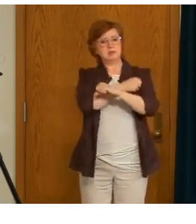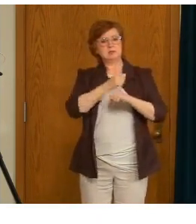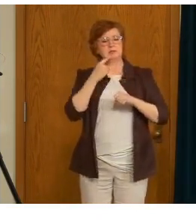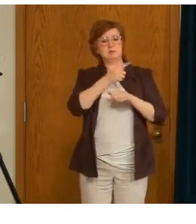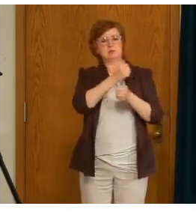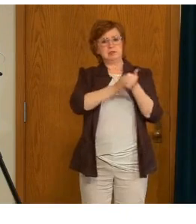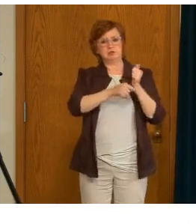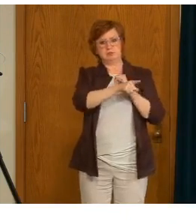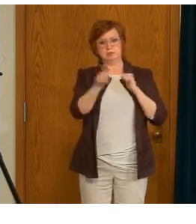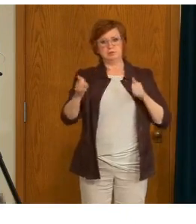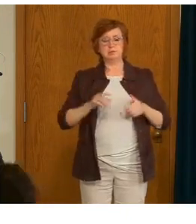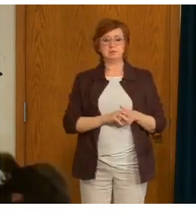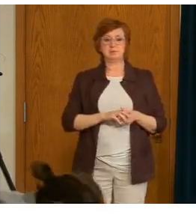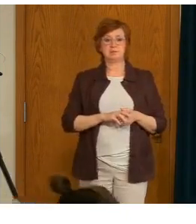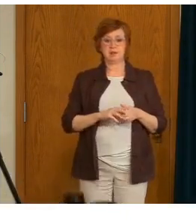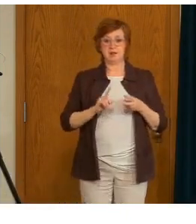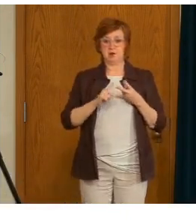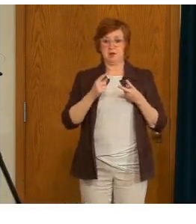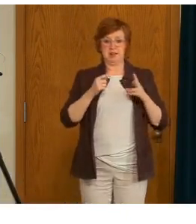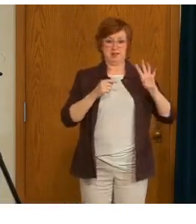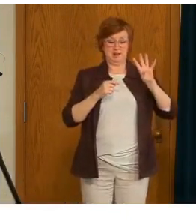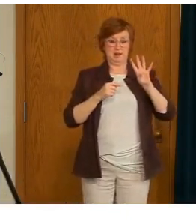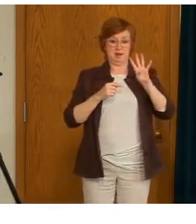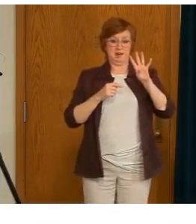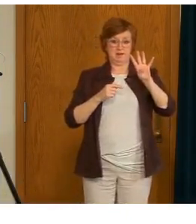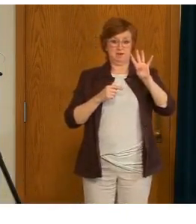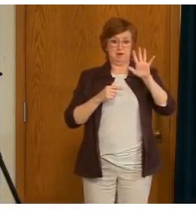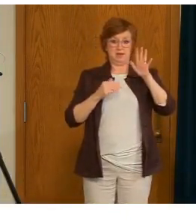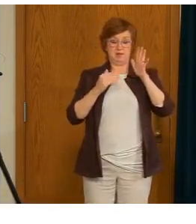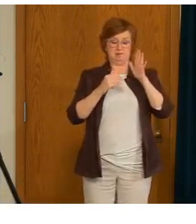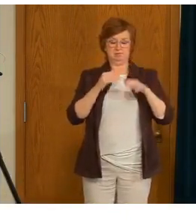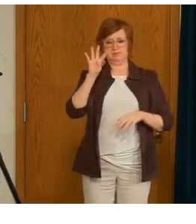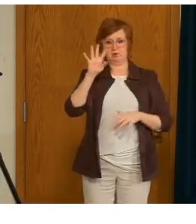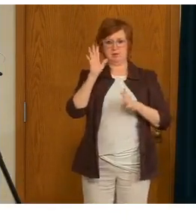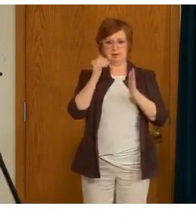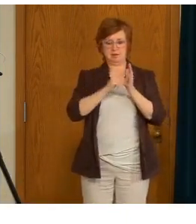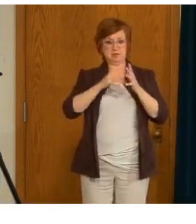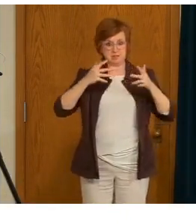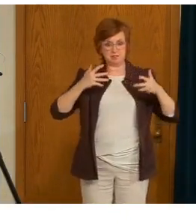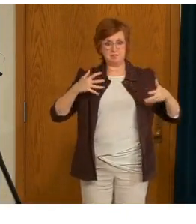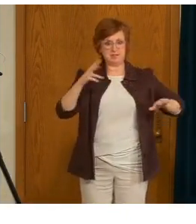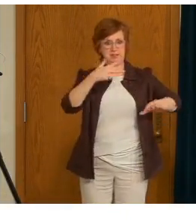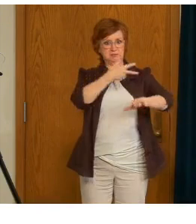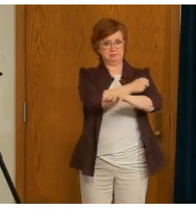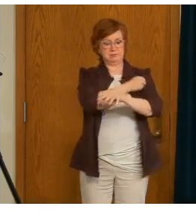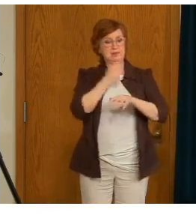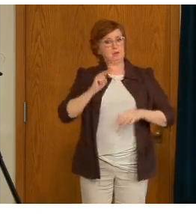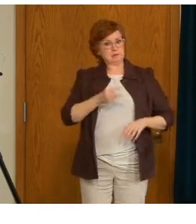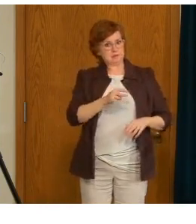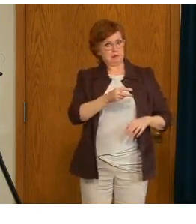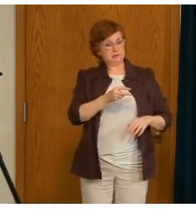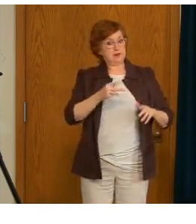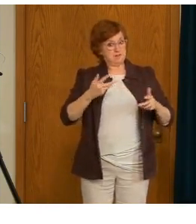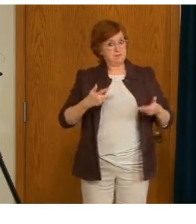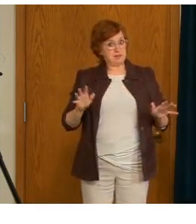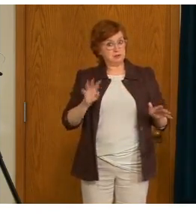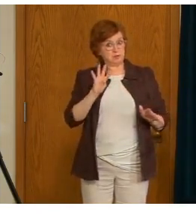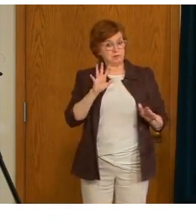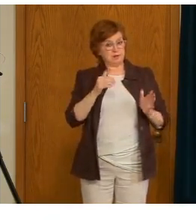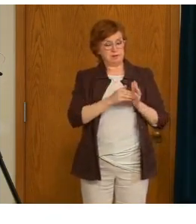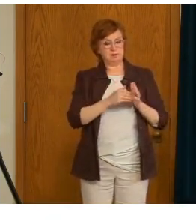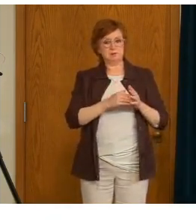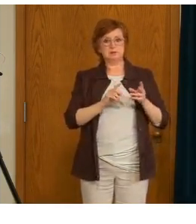We've already delivered more than 45,000 second doses to those individuals most at risk in our province. And in keeping with our commitment to ensure that everyone